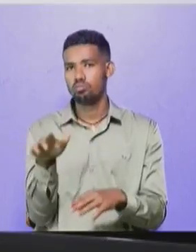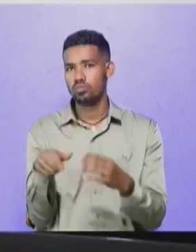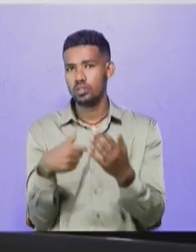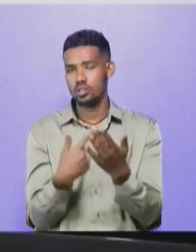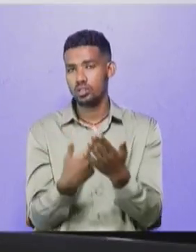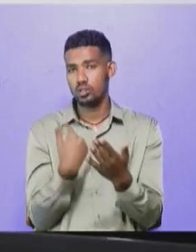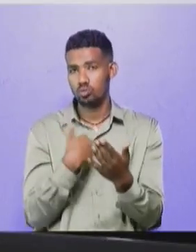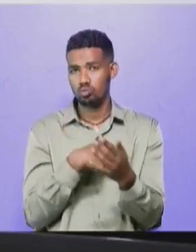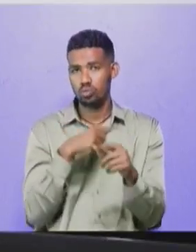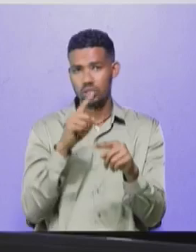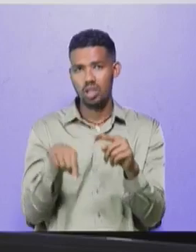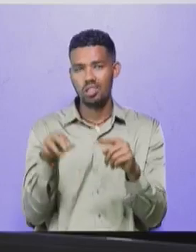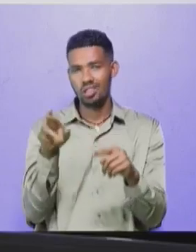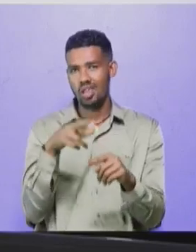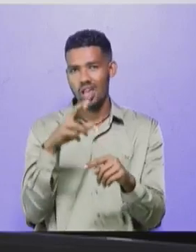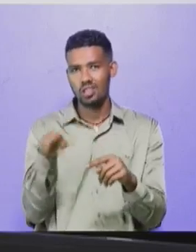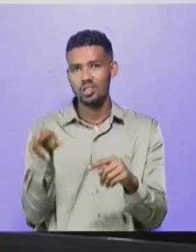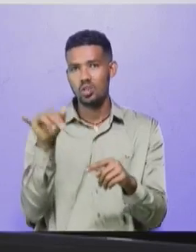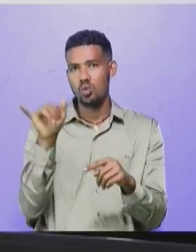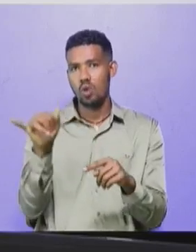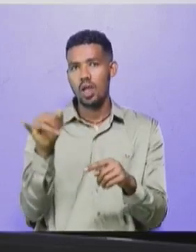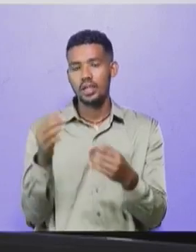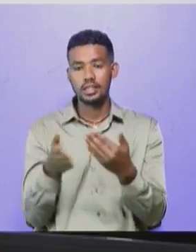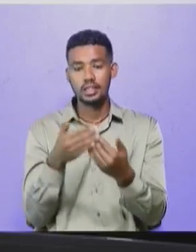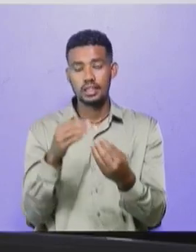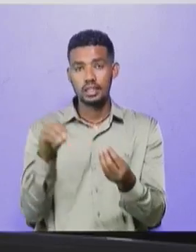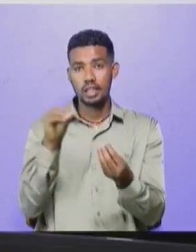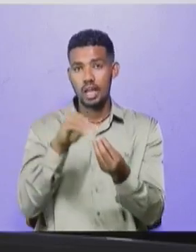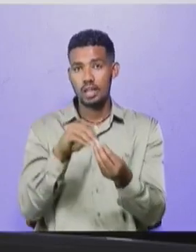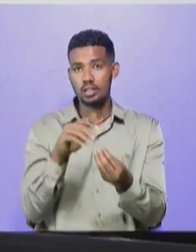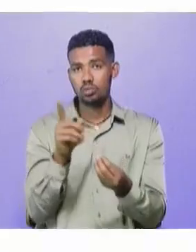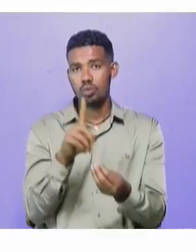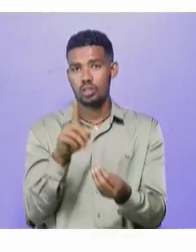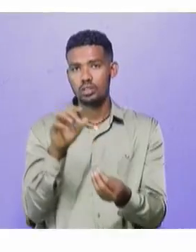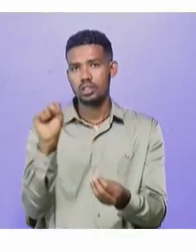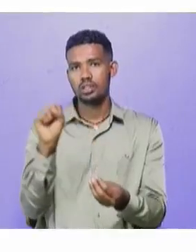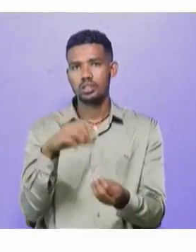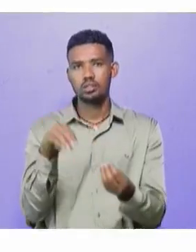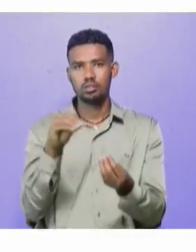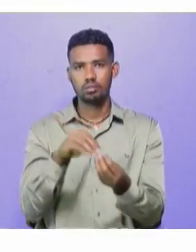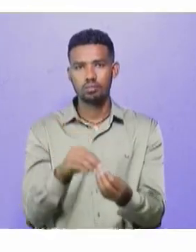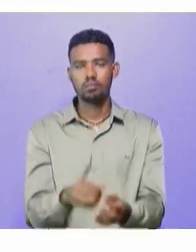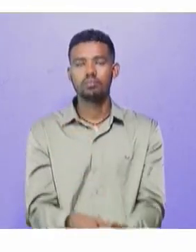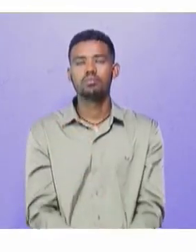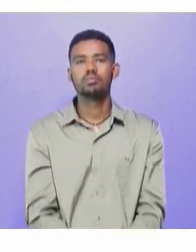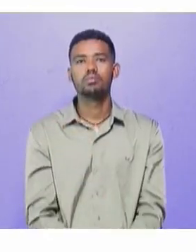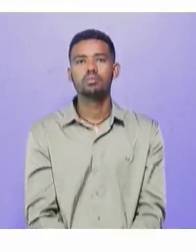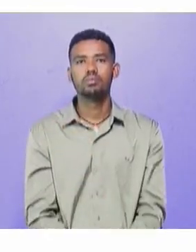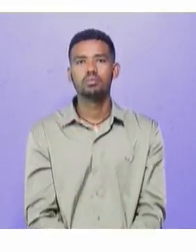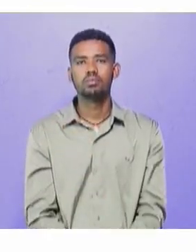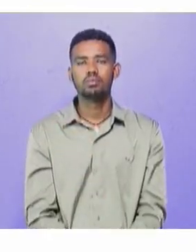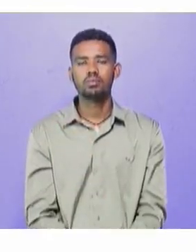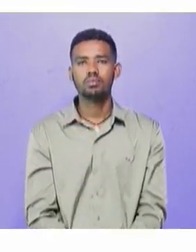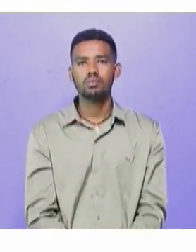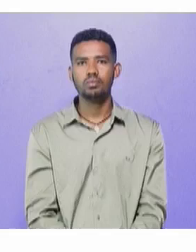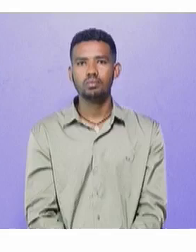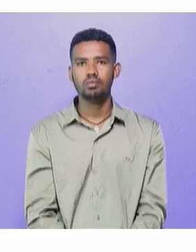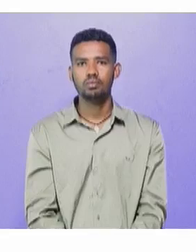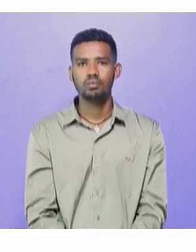we can't cancel Y, easily add S. Boy,